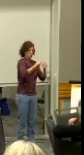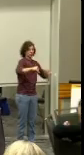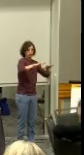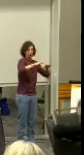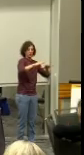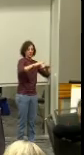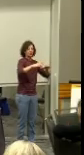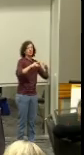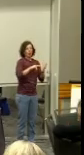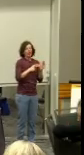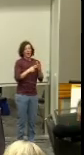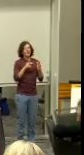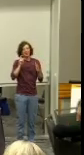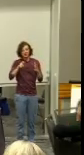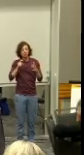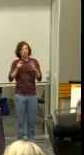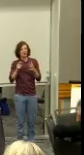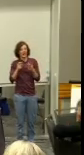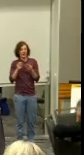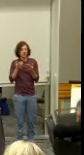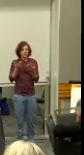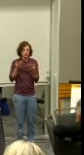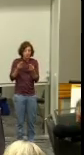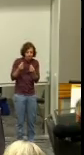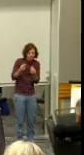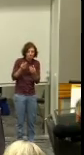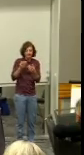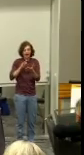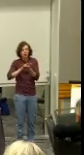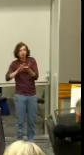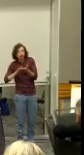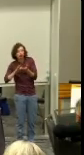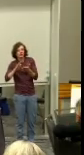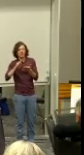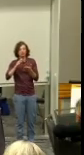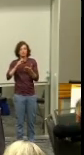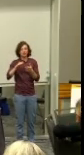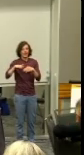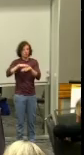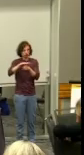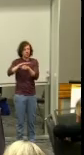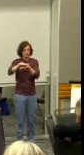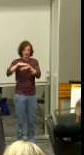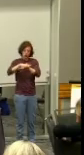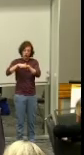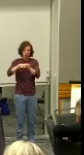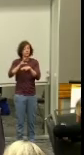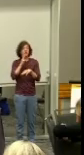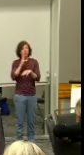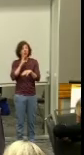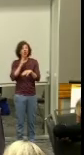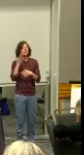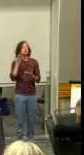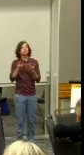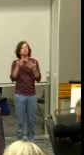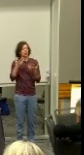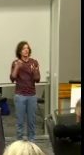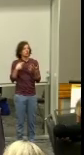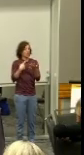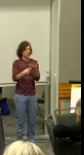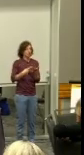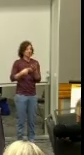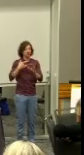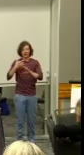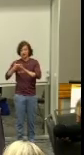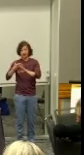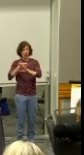looking at an existing facility and you're adding a lot of extra impervious surfaces, that's something that you probably want to discuss with your local jurisdiction early on to